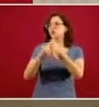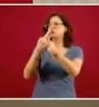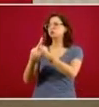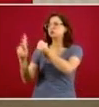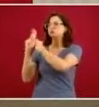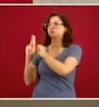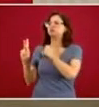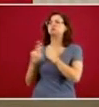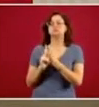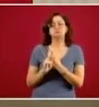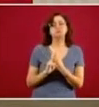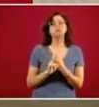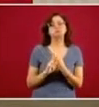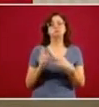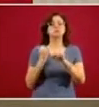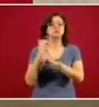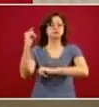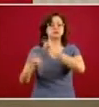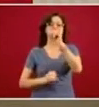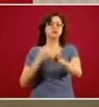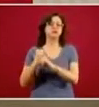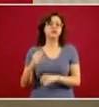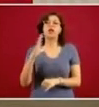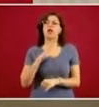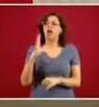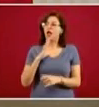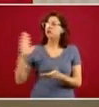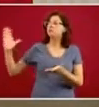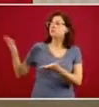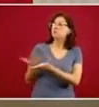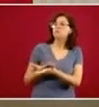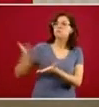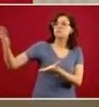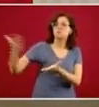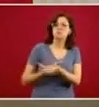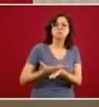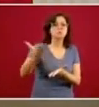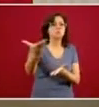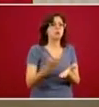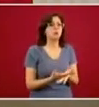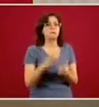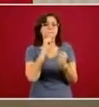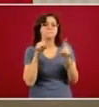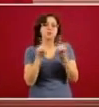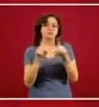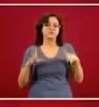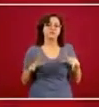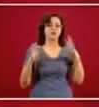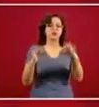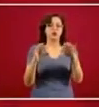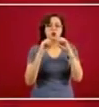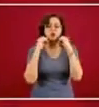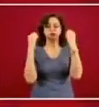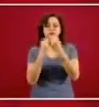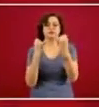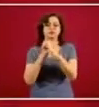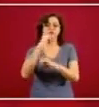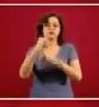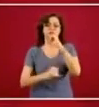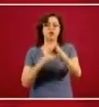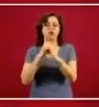Cuban doctors or any other nationality doctors, there have been international